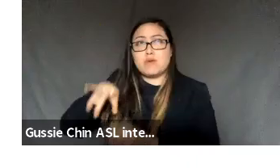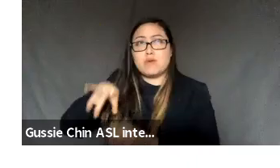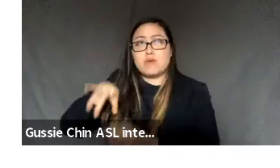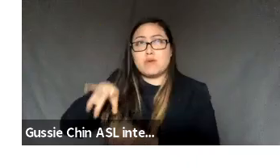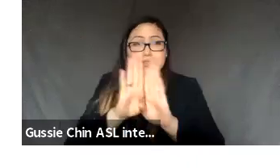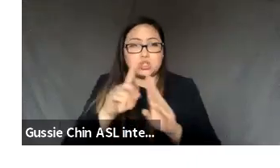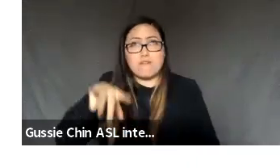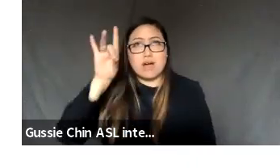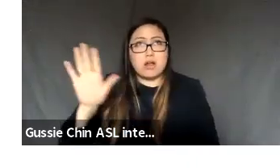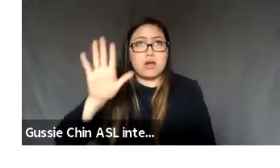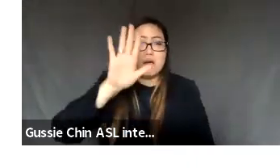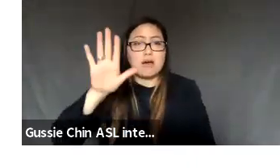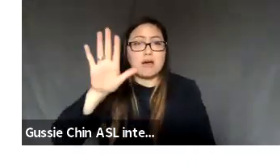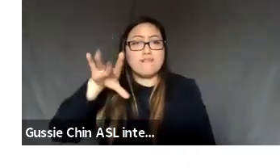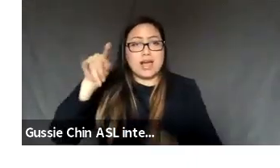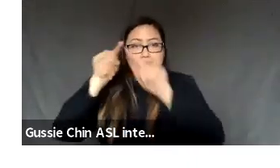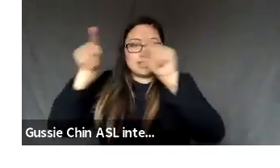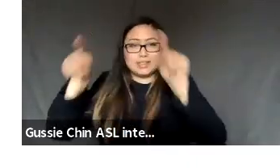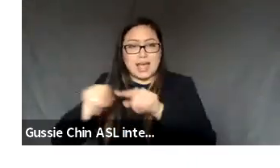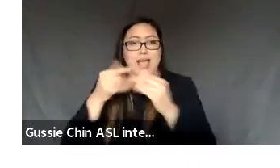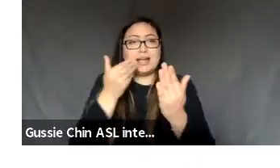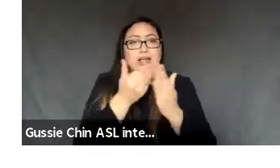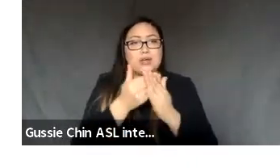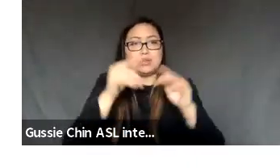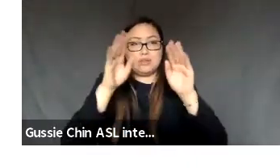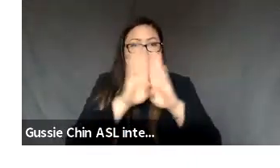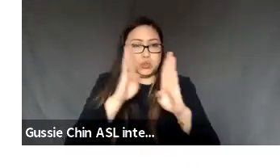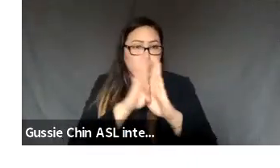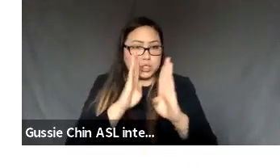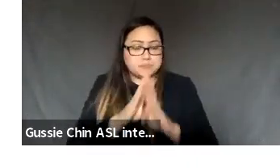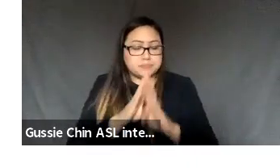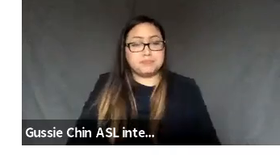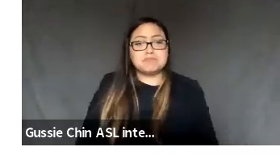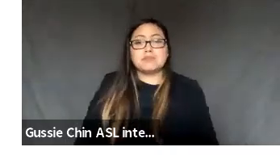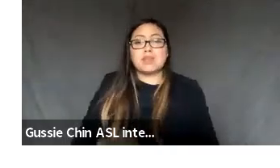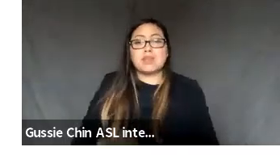then the tactile sign. Moving on to the next slide.